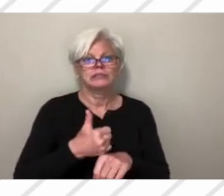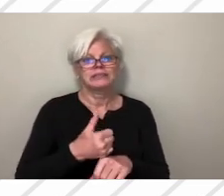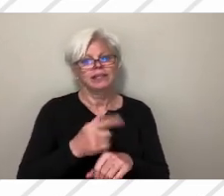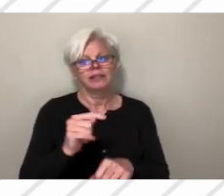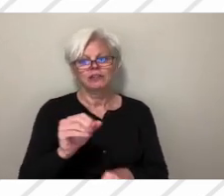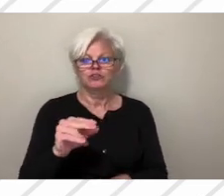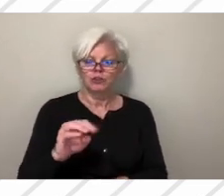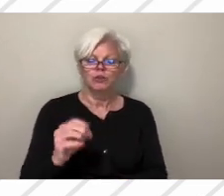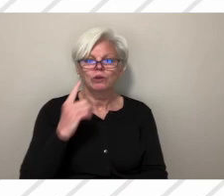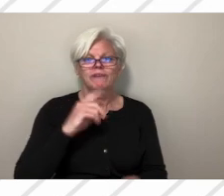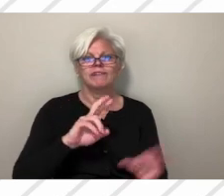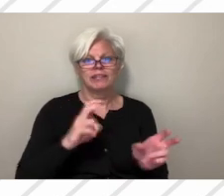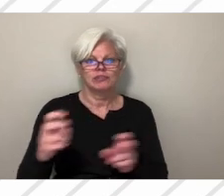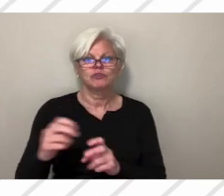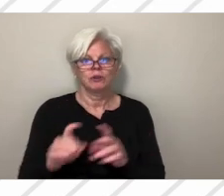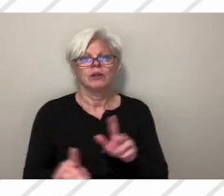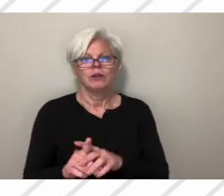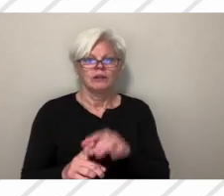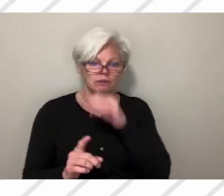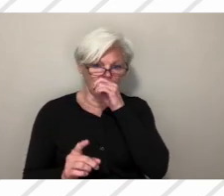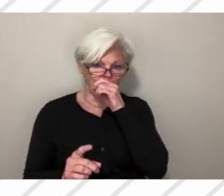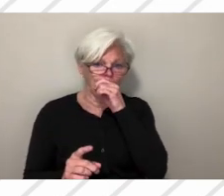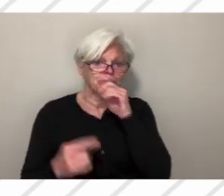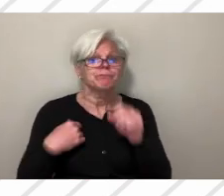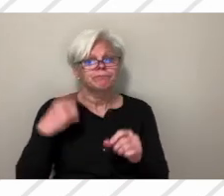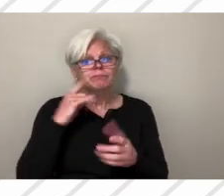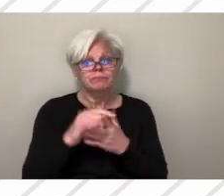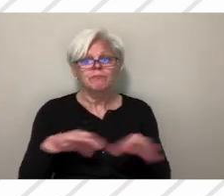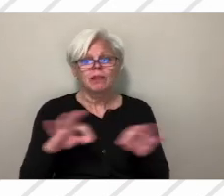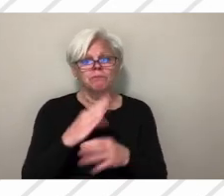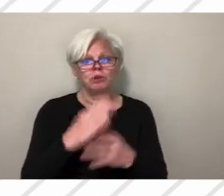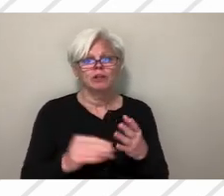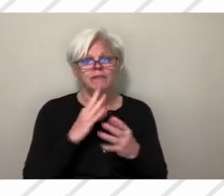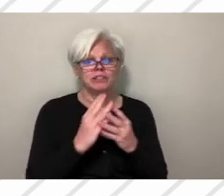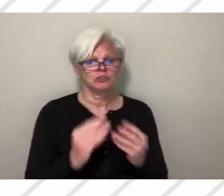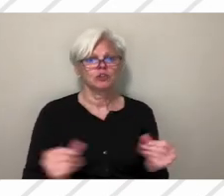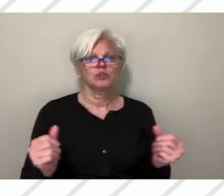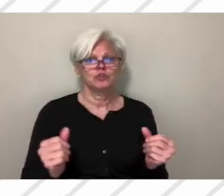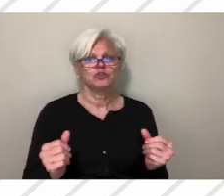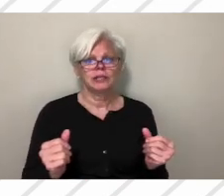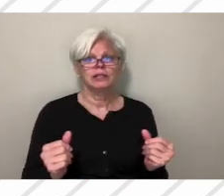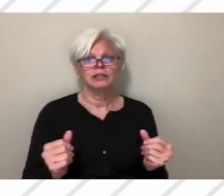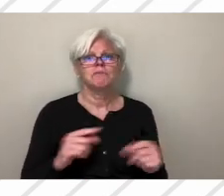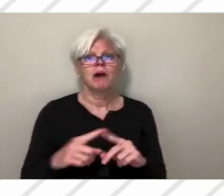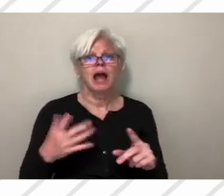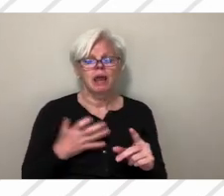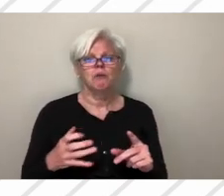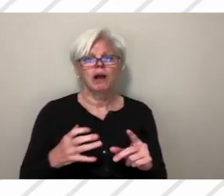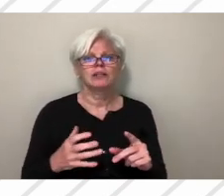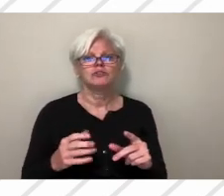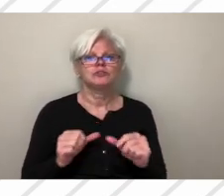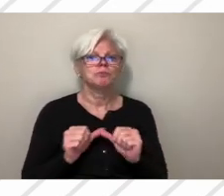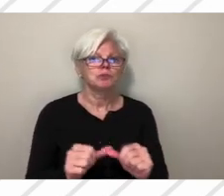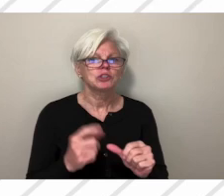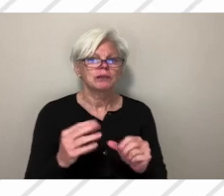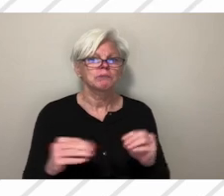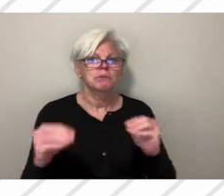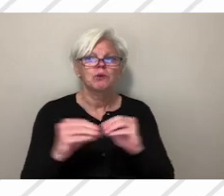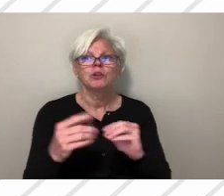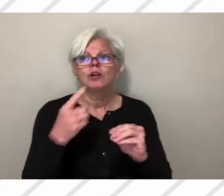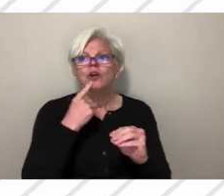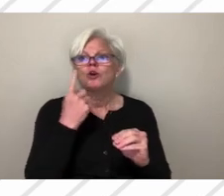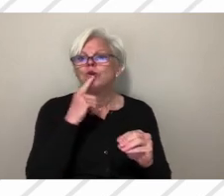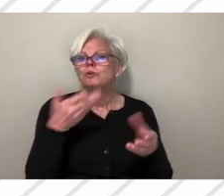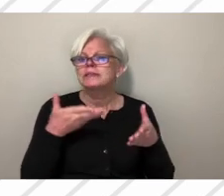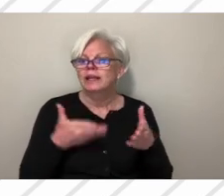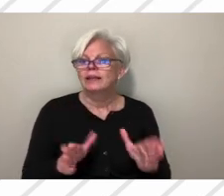play. And so I think that's an important part of the solution aspect, but I also want to just push it a little bit longer, is like, who is allowed to be a